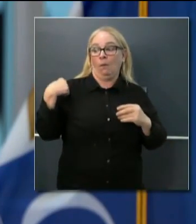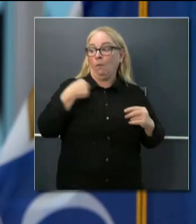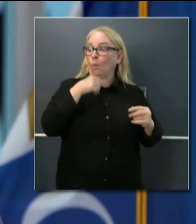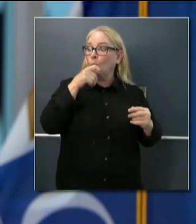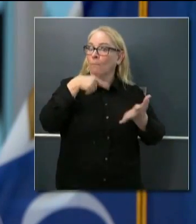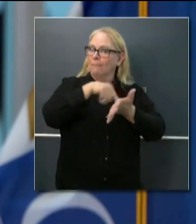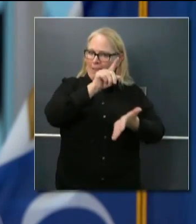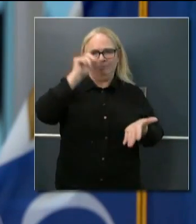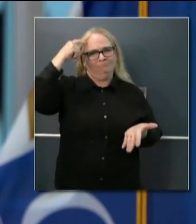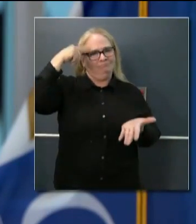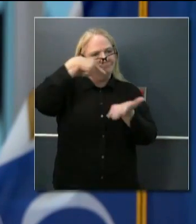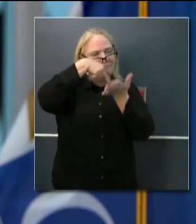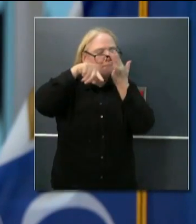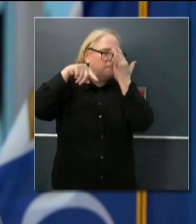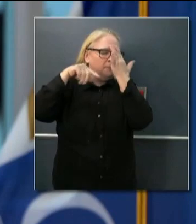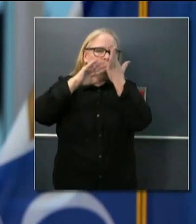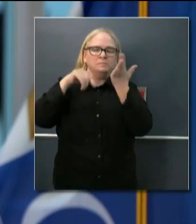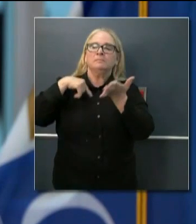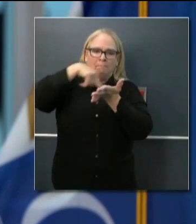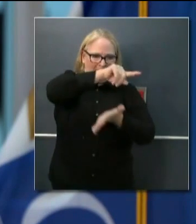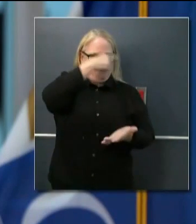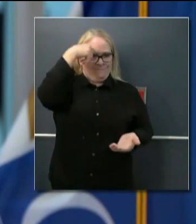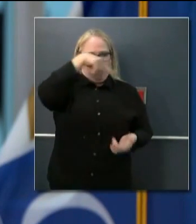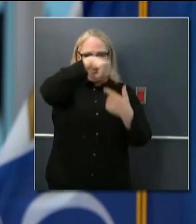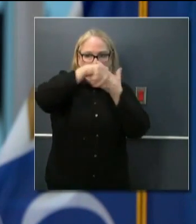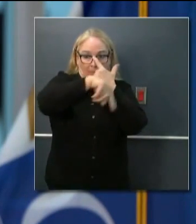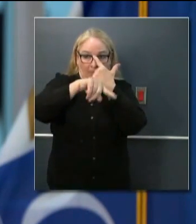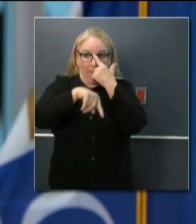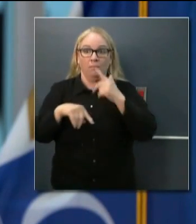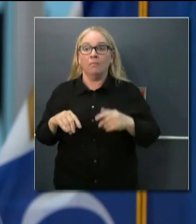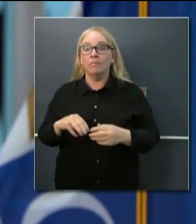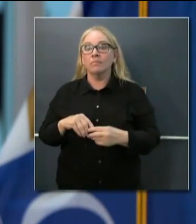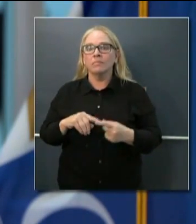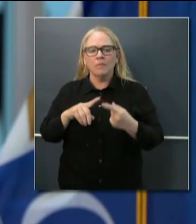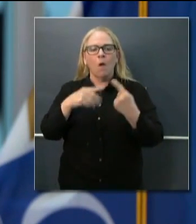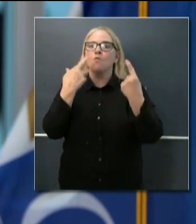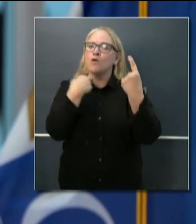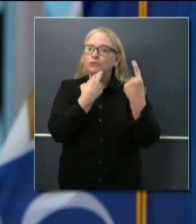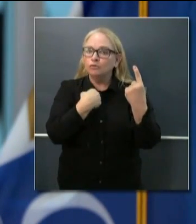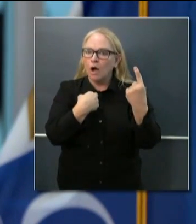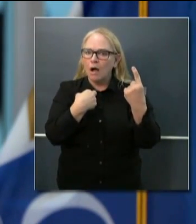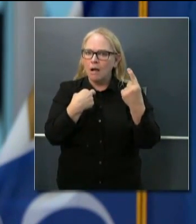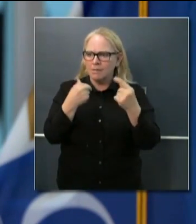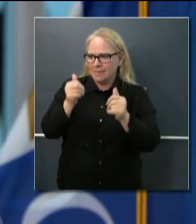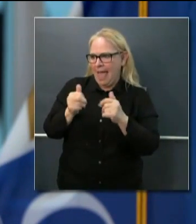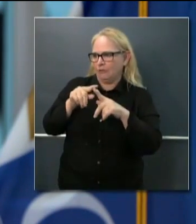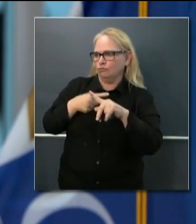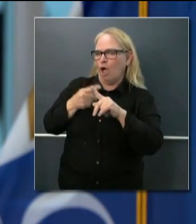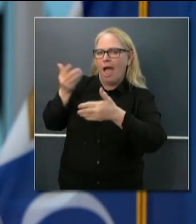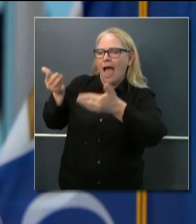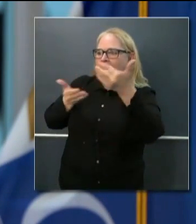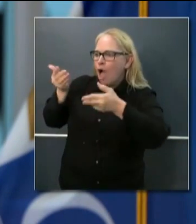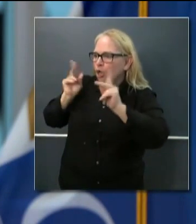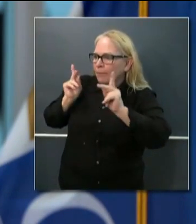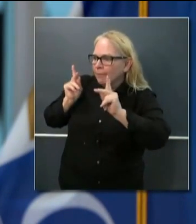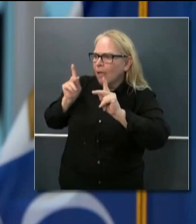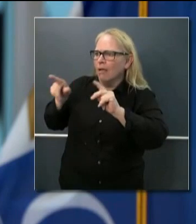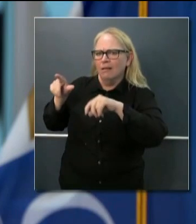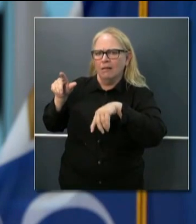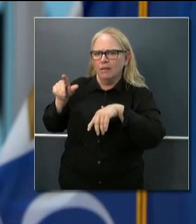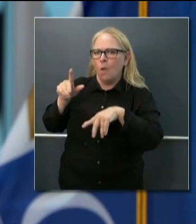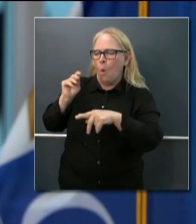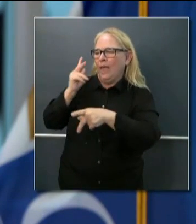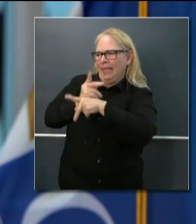partnership will allow for the ability for restaurants to start rehiring people or keep people currently